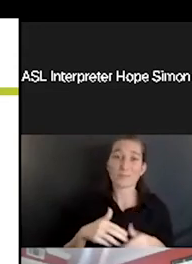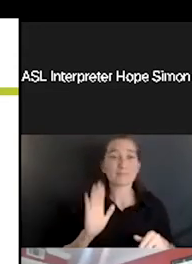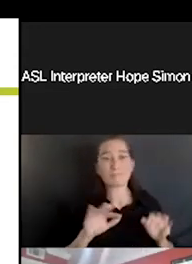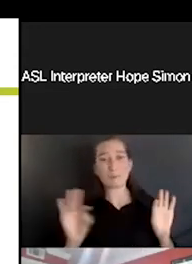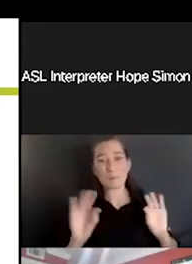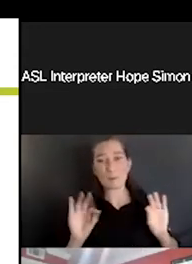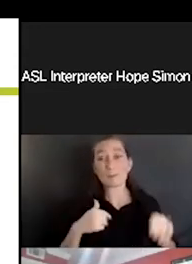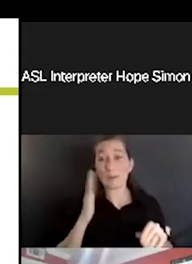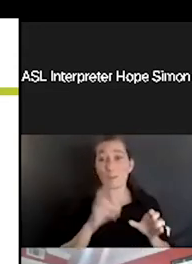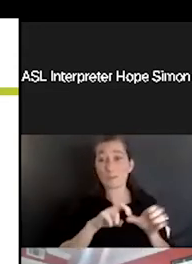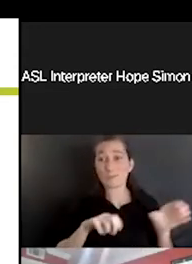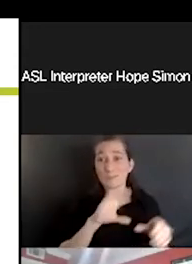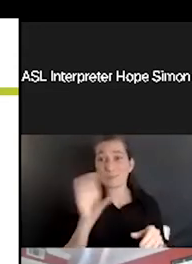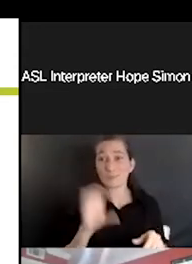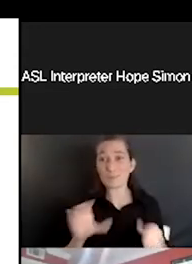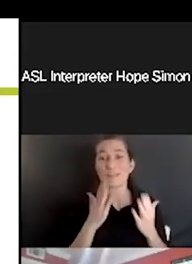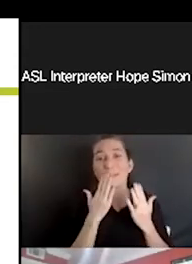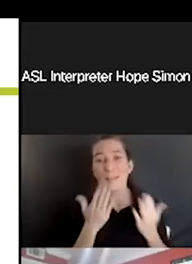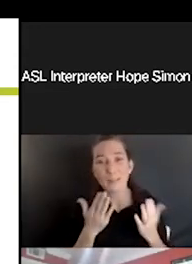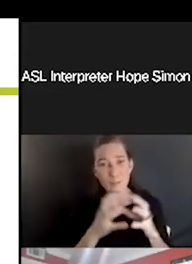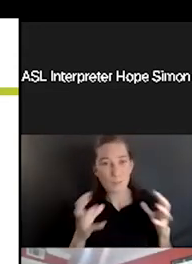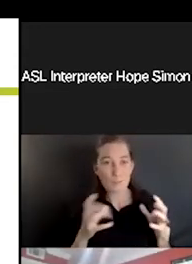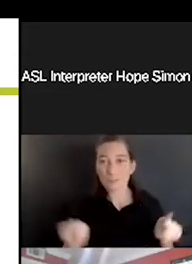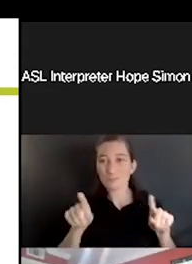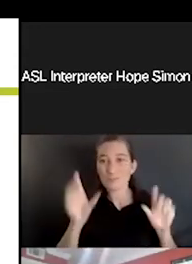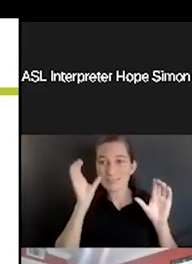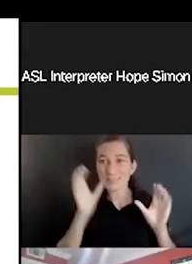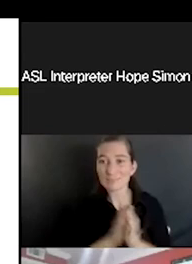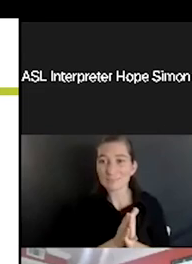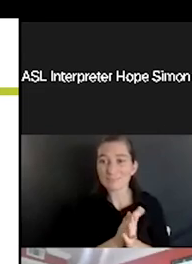but I do appreciate the invite. Thank you. Thank you guys so much for listening.